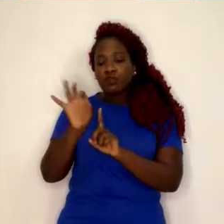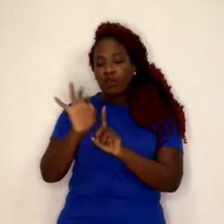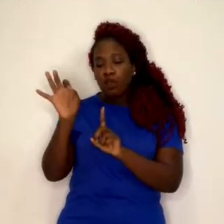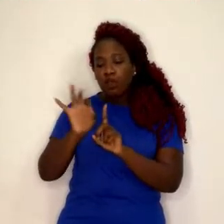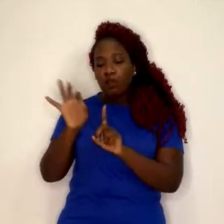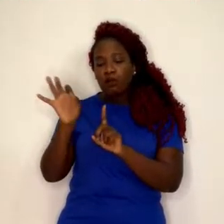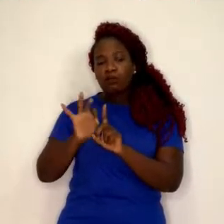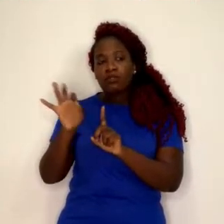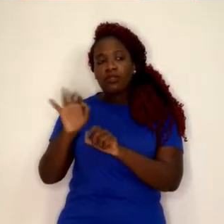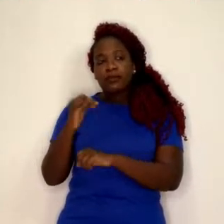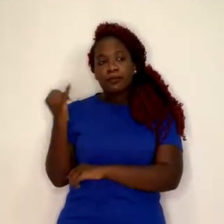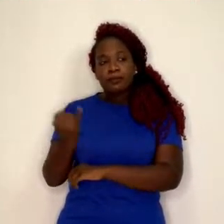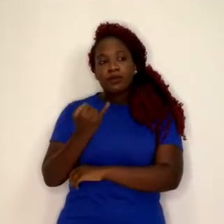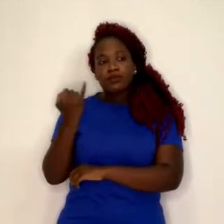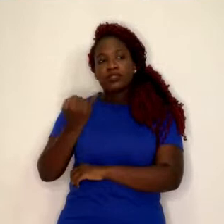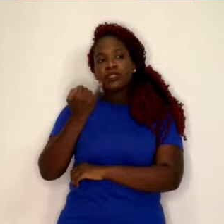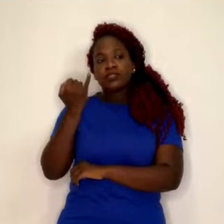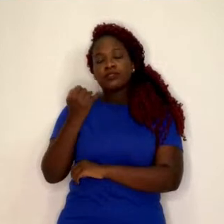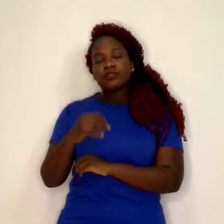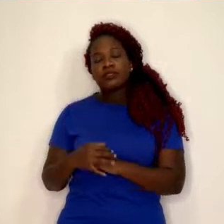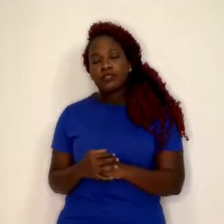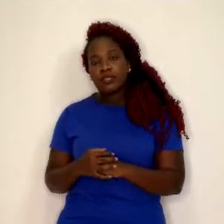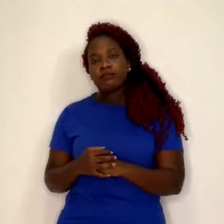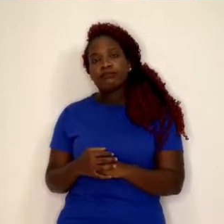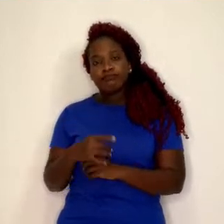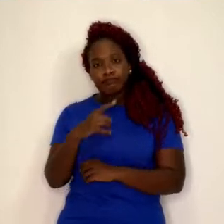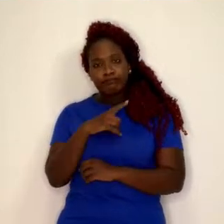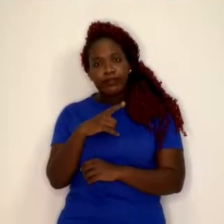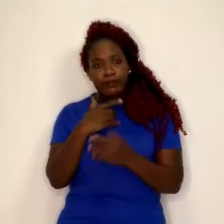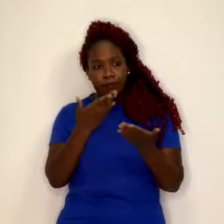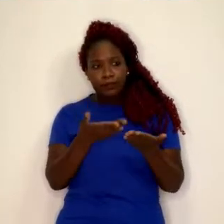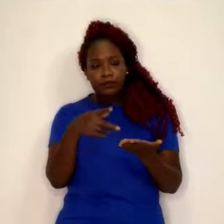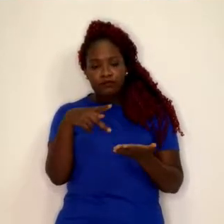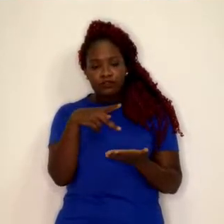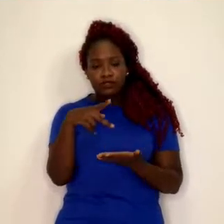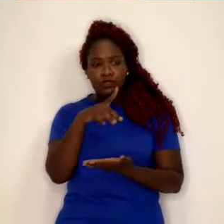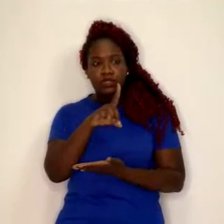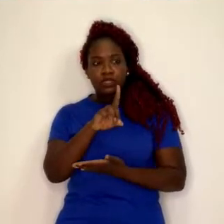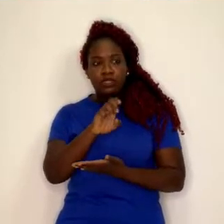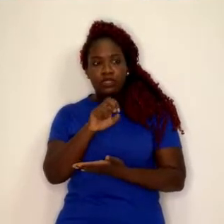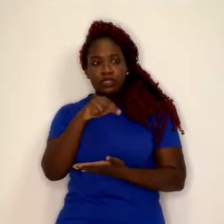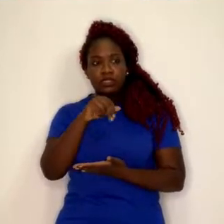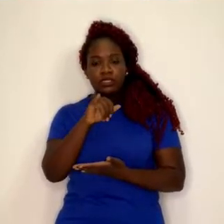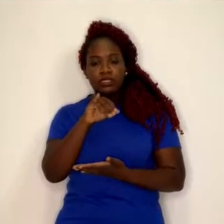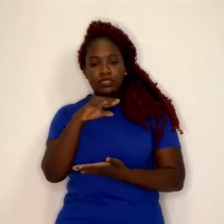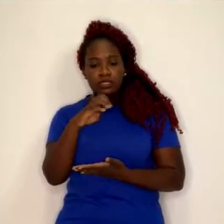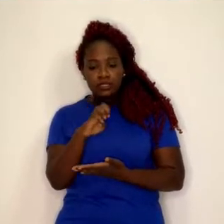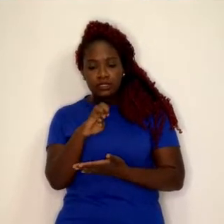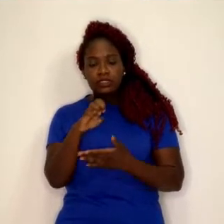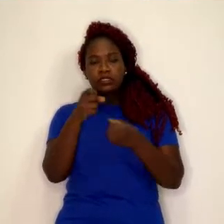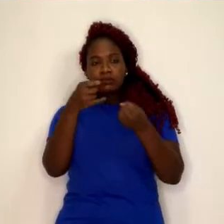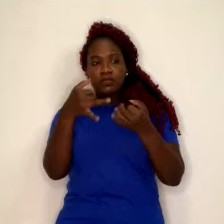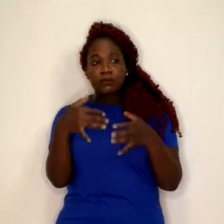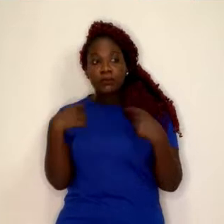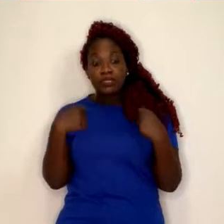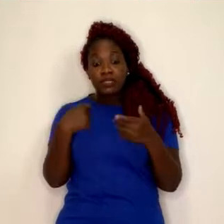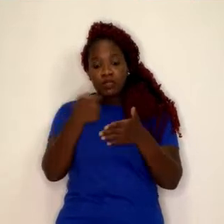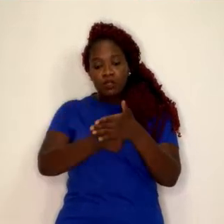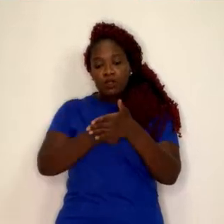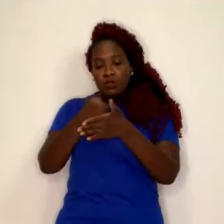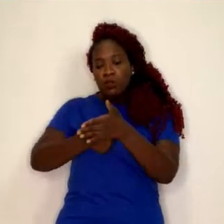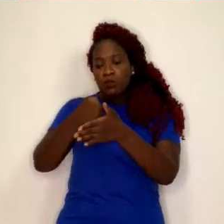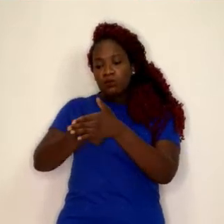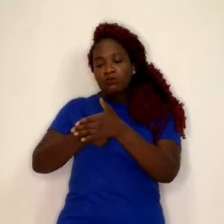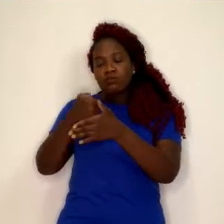is, they are very relevant and necessary. And I think that's what Professor Denise states.